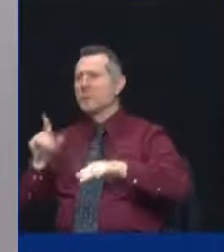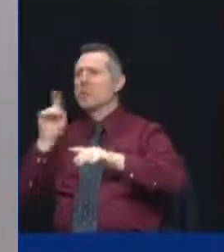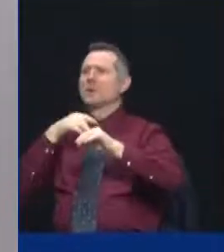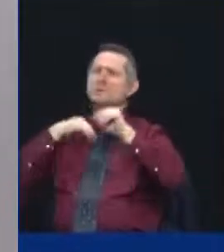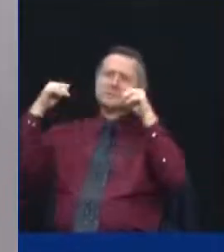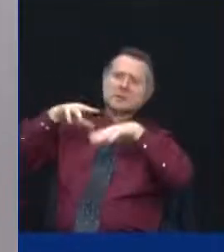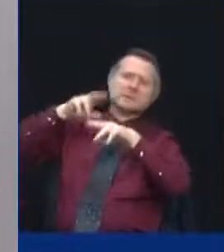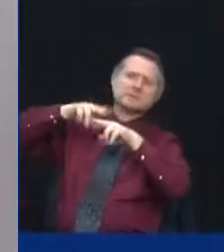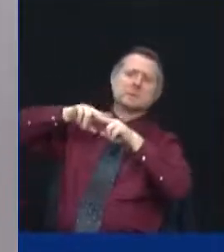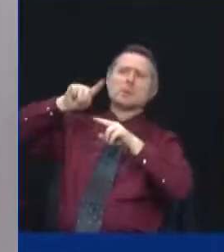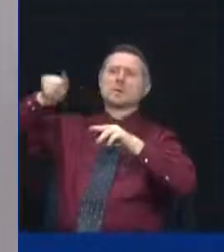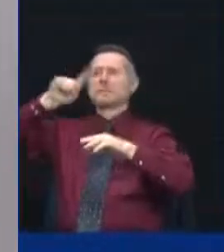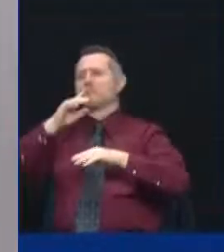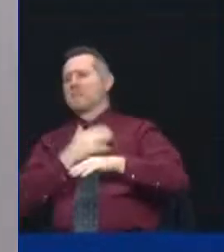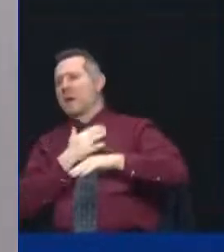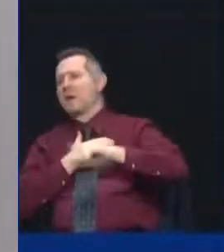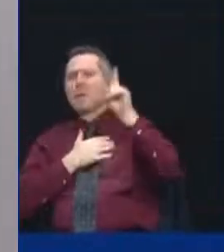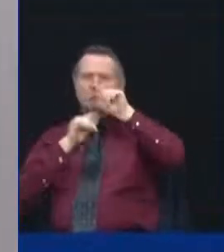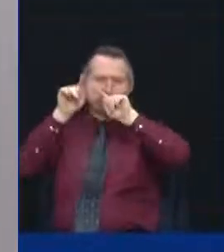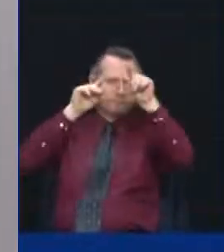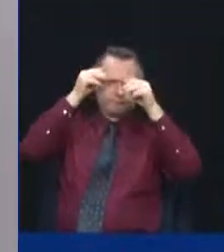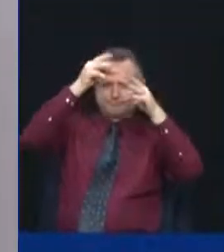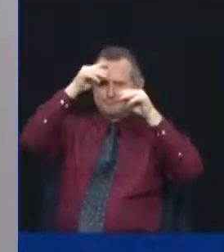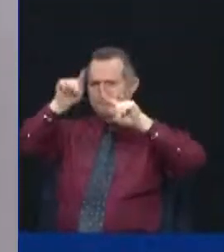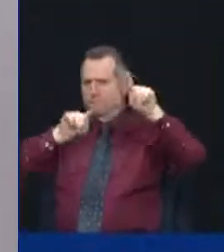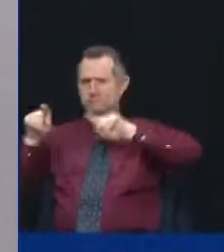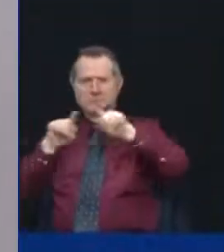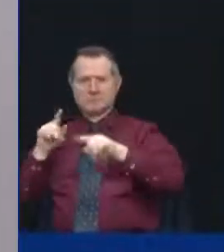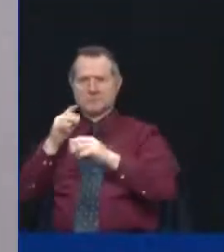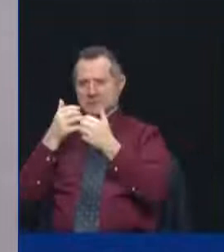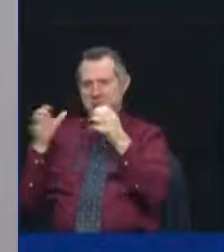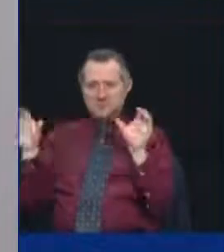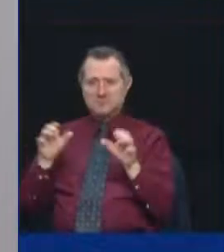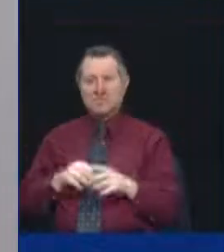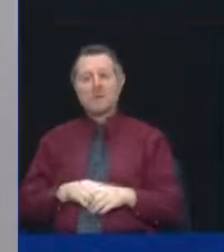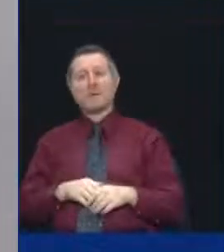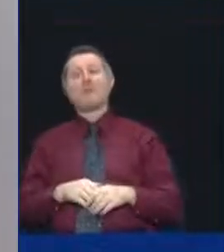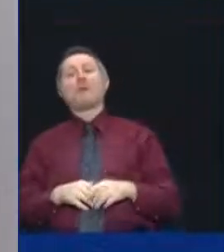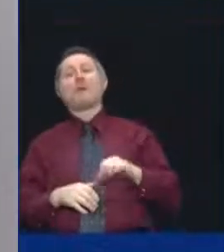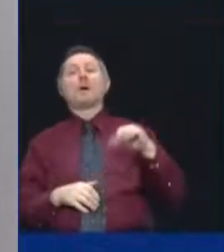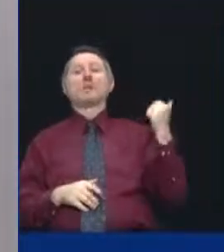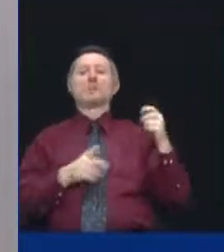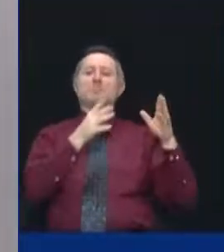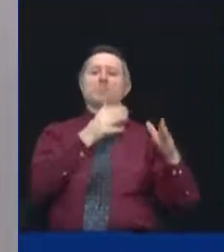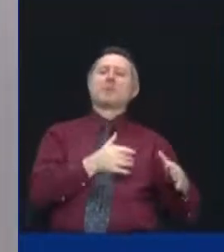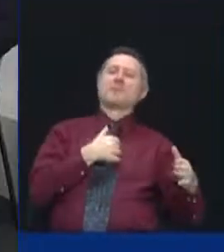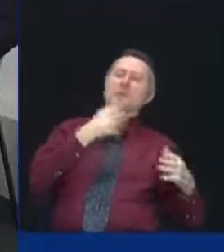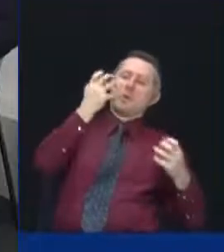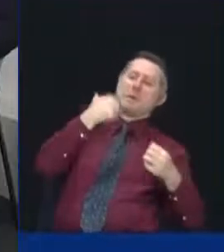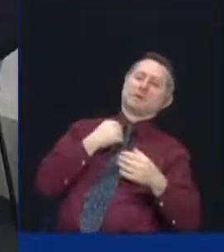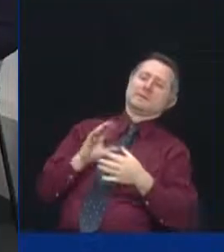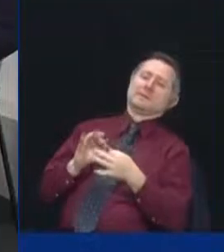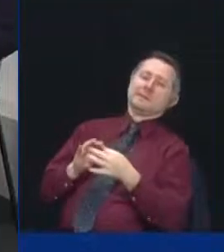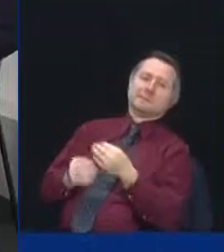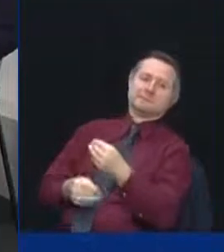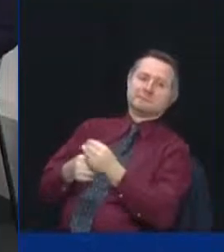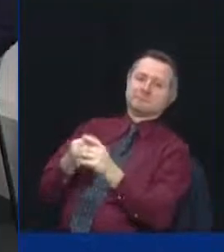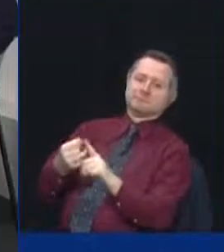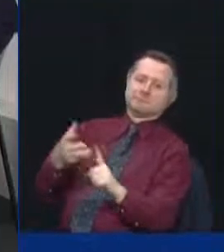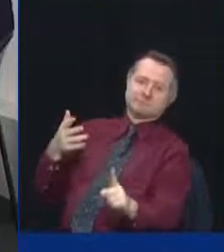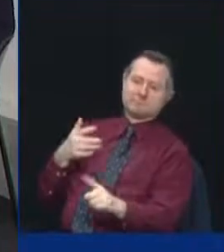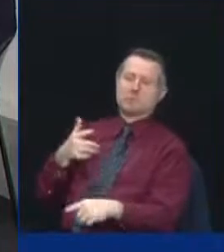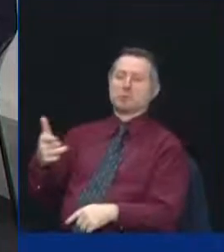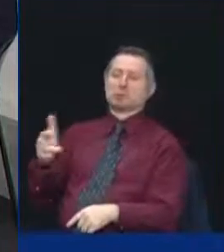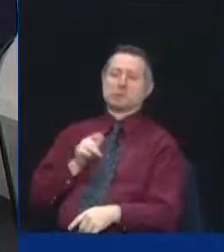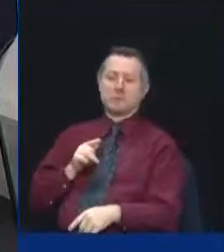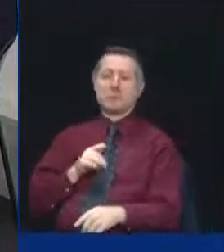and the Mets full house now after full house. If I could just say a couple of things in response. First